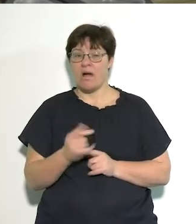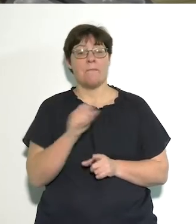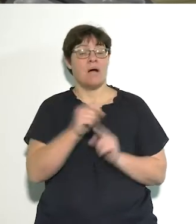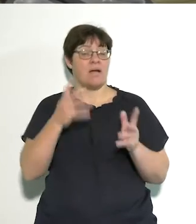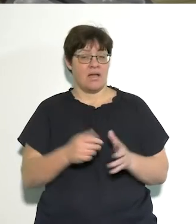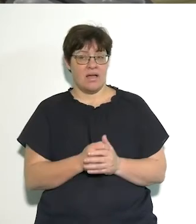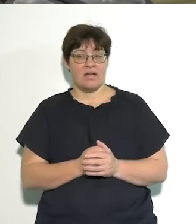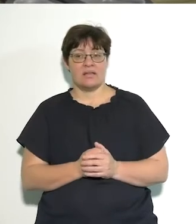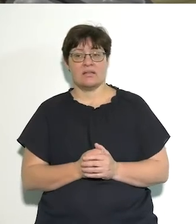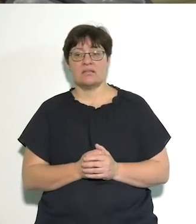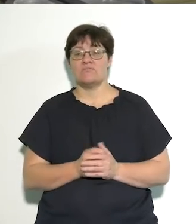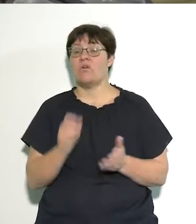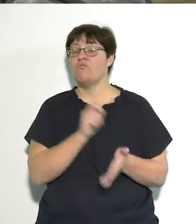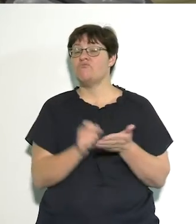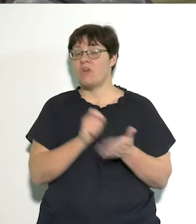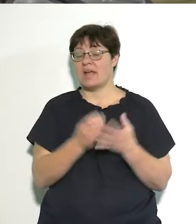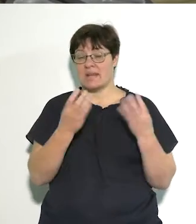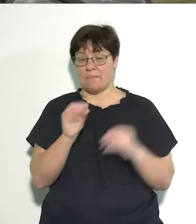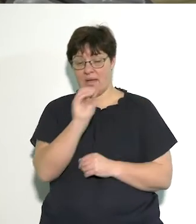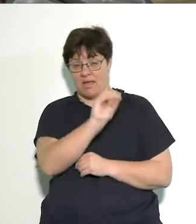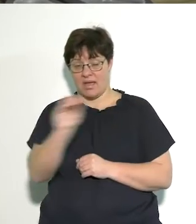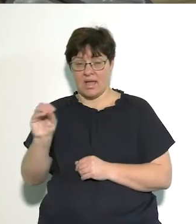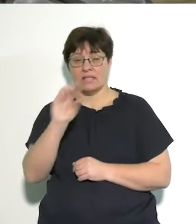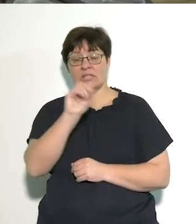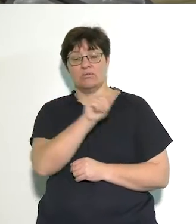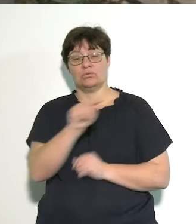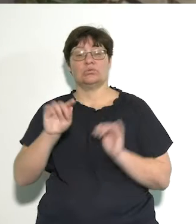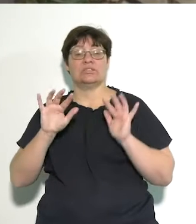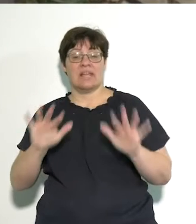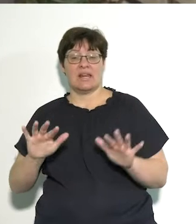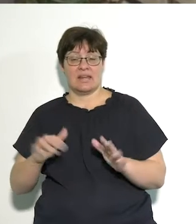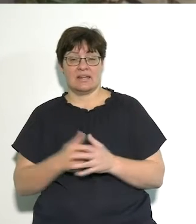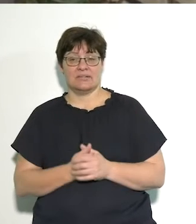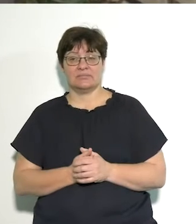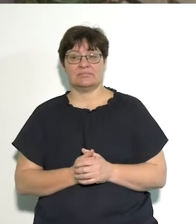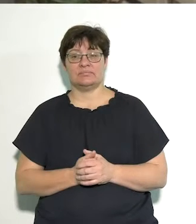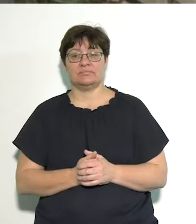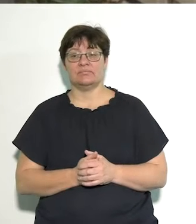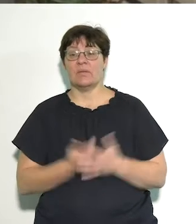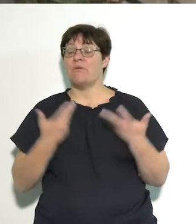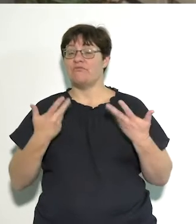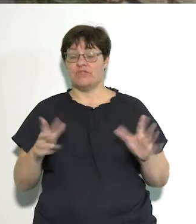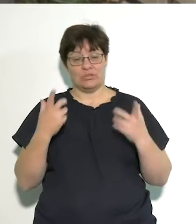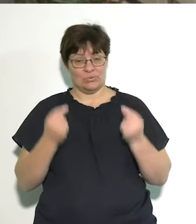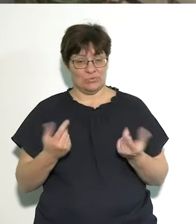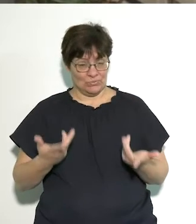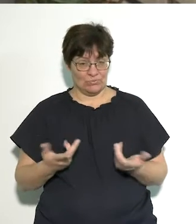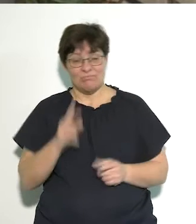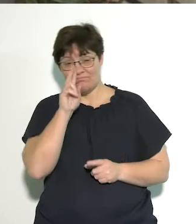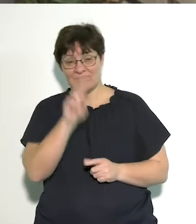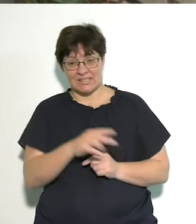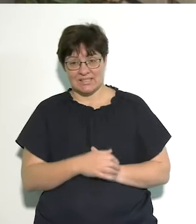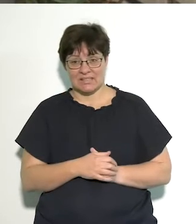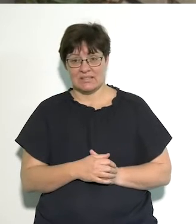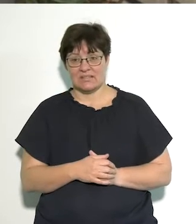that with our marker, and we're going to write the numbers 0 to 10 underneath the little marks. I've already done one for